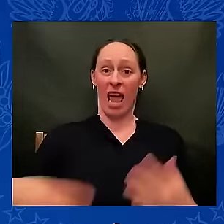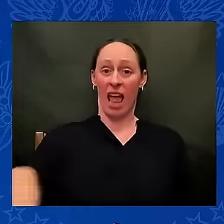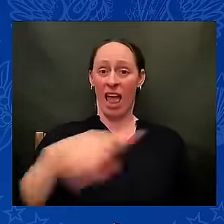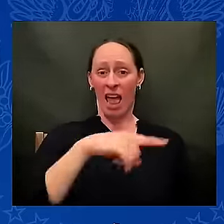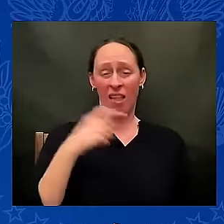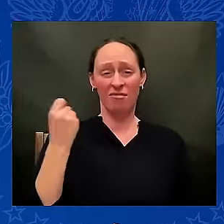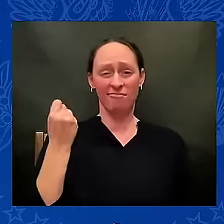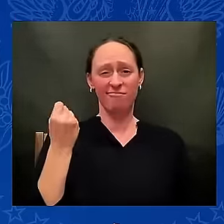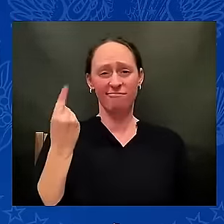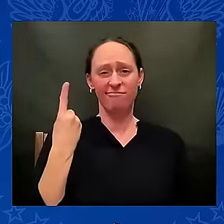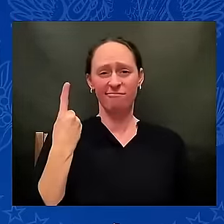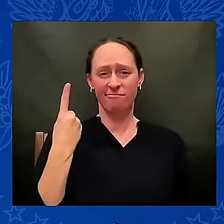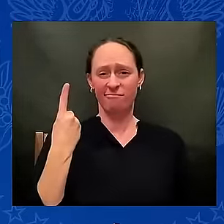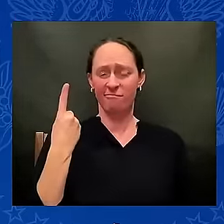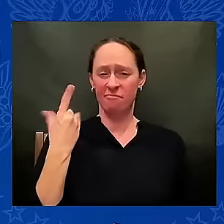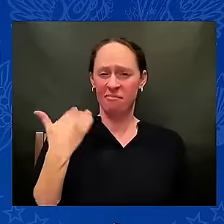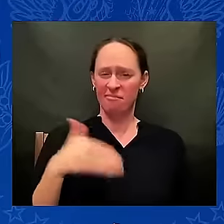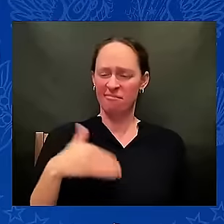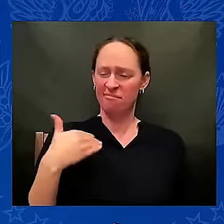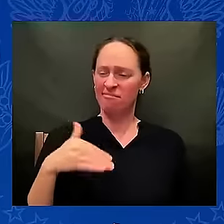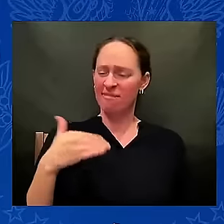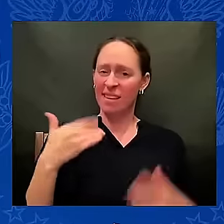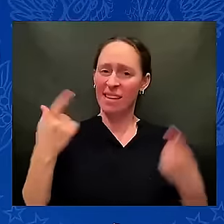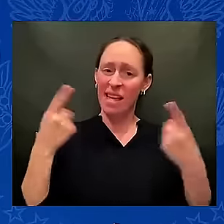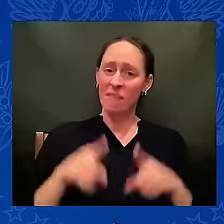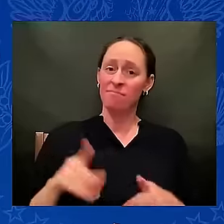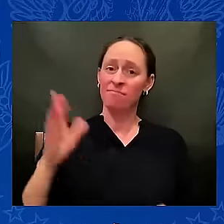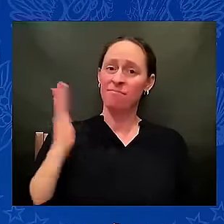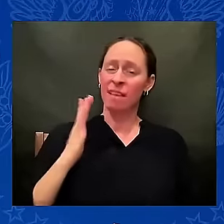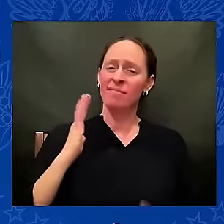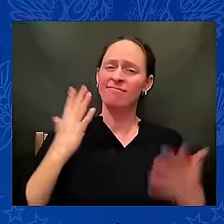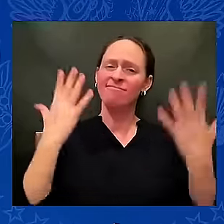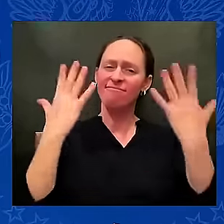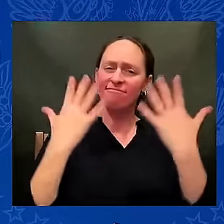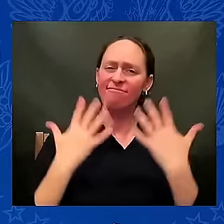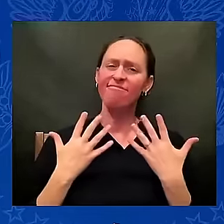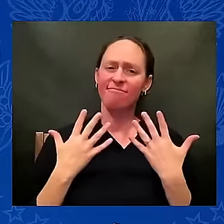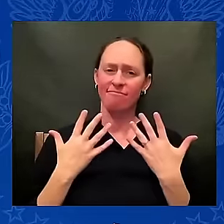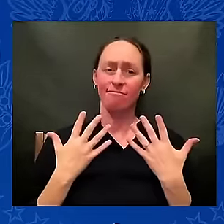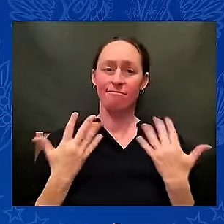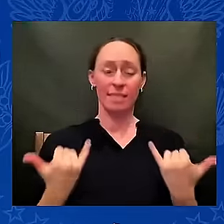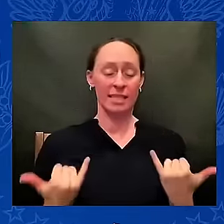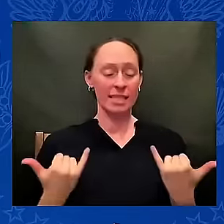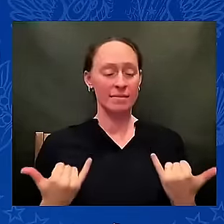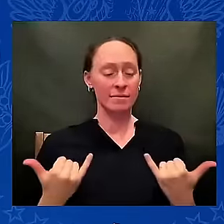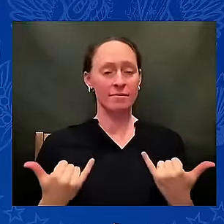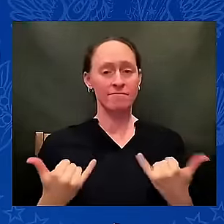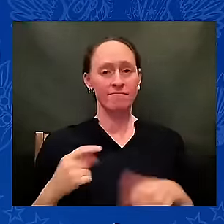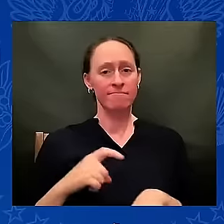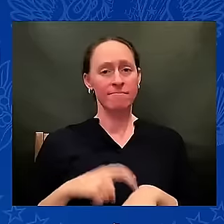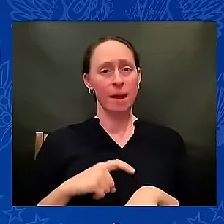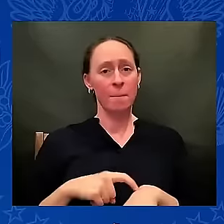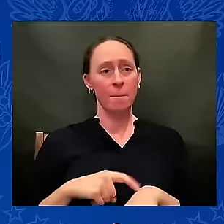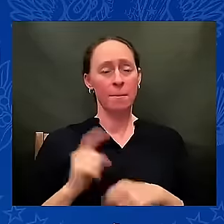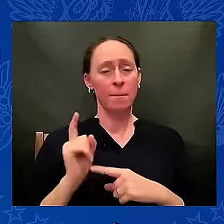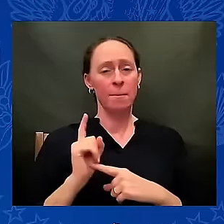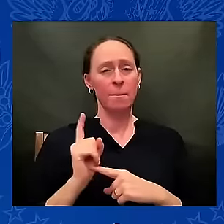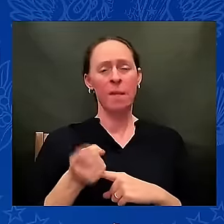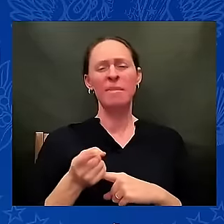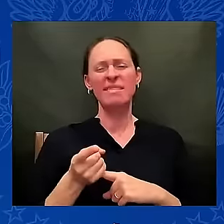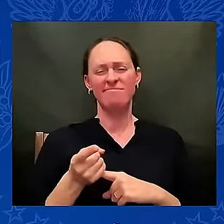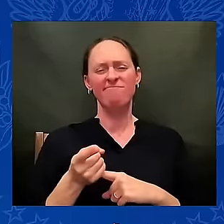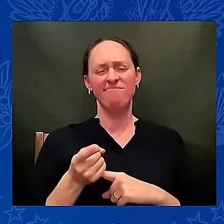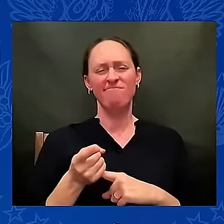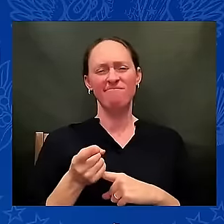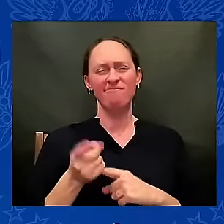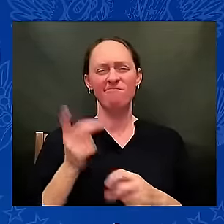the solemn nature of this day, of this moment, of this historical time and place that we are all